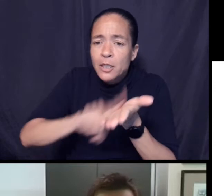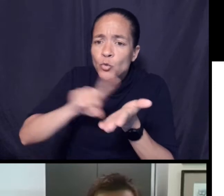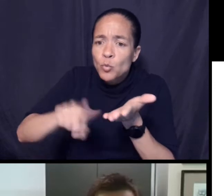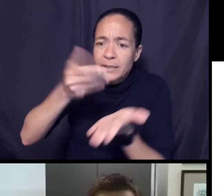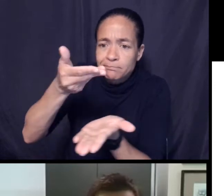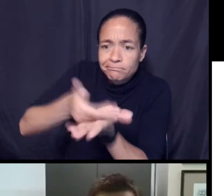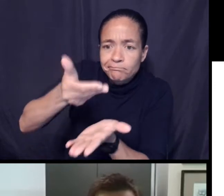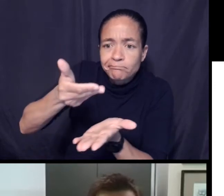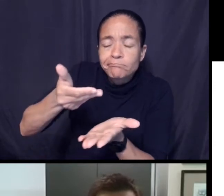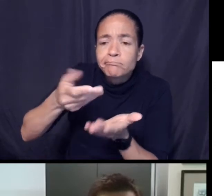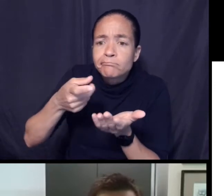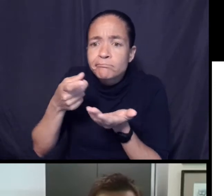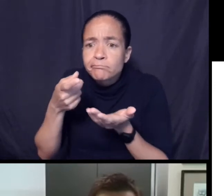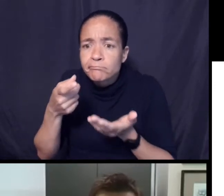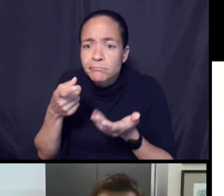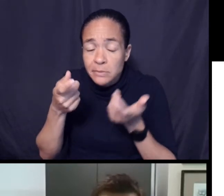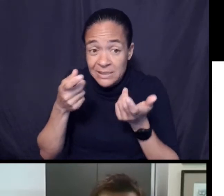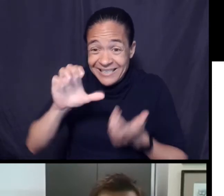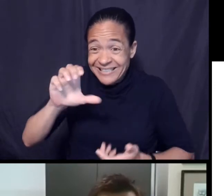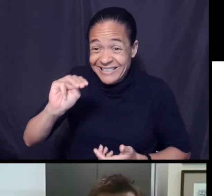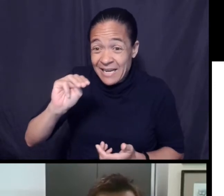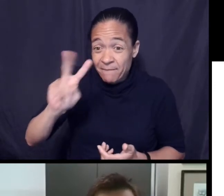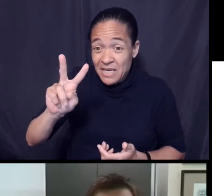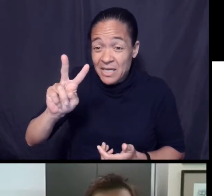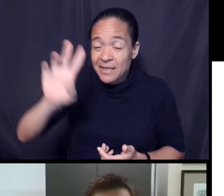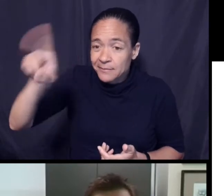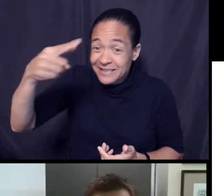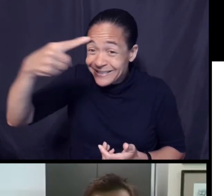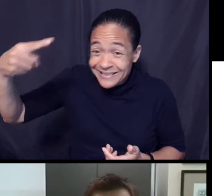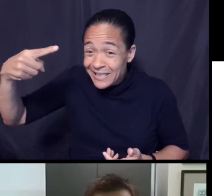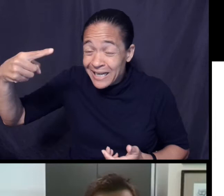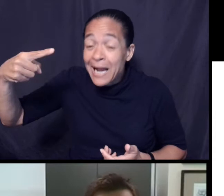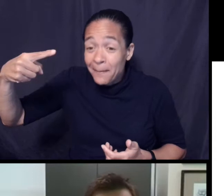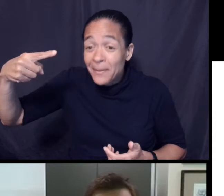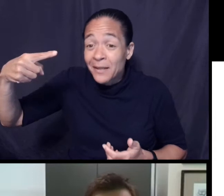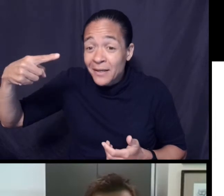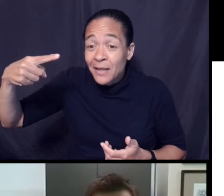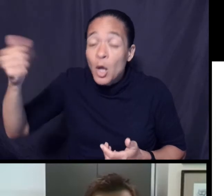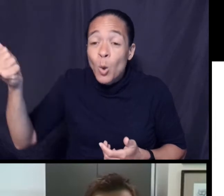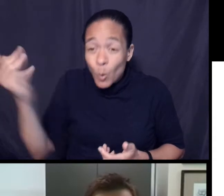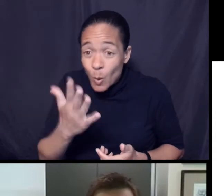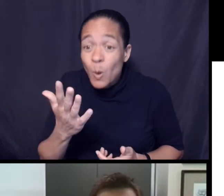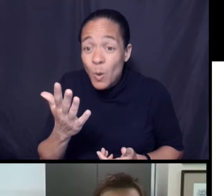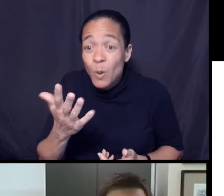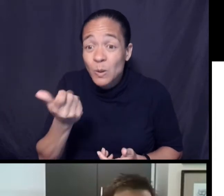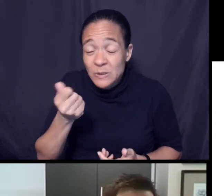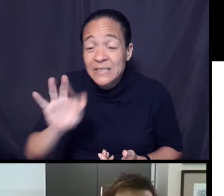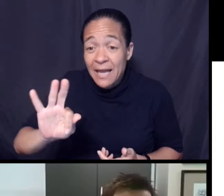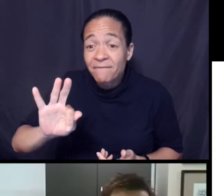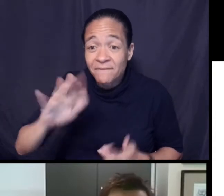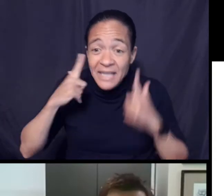shown that CMV is now the most common identifiable cause